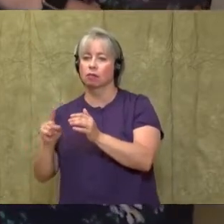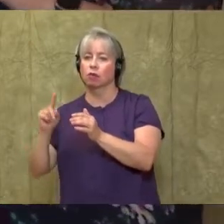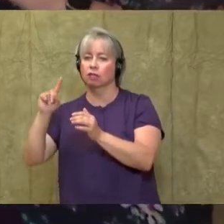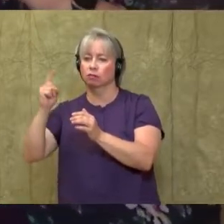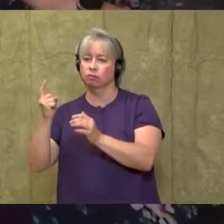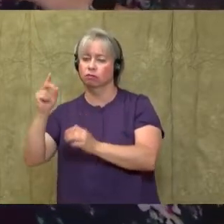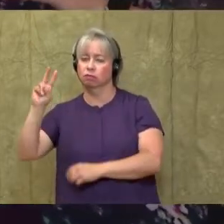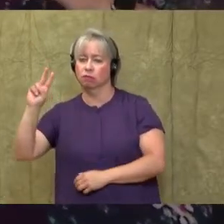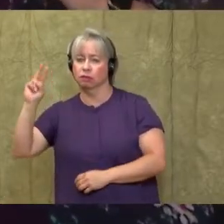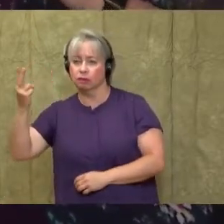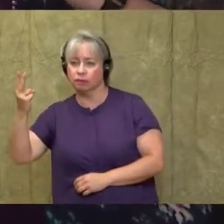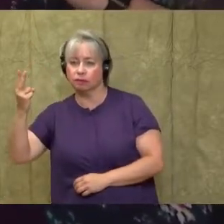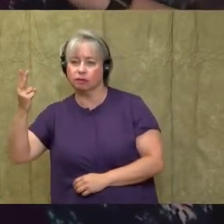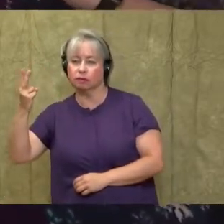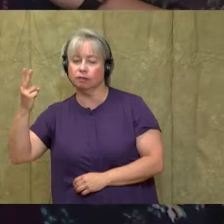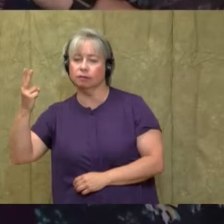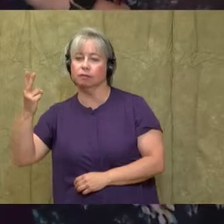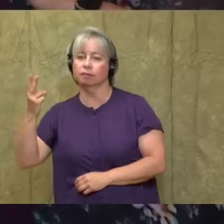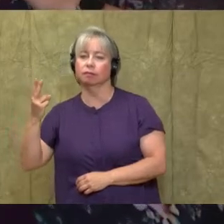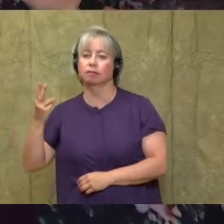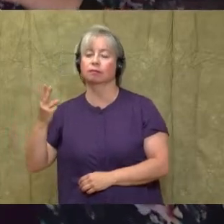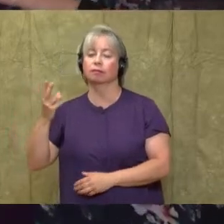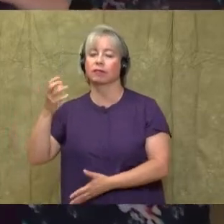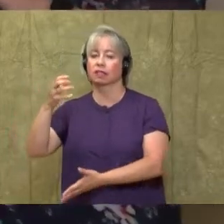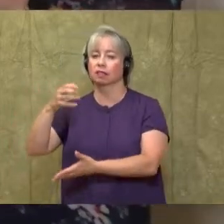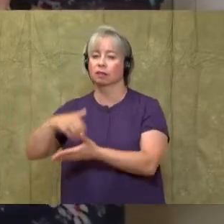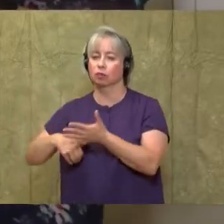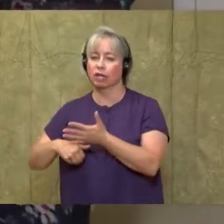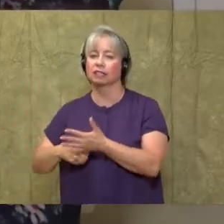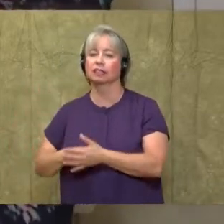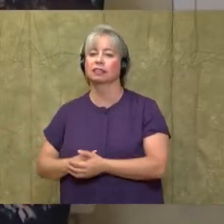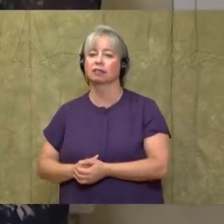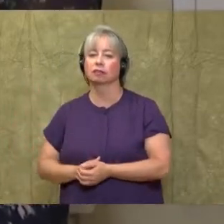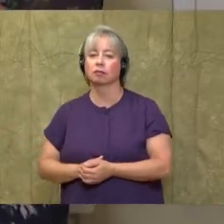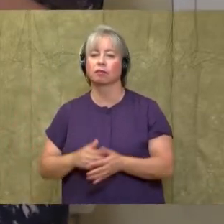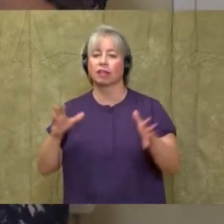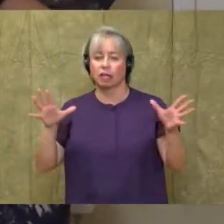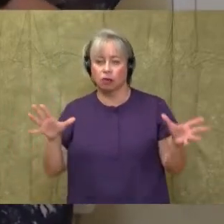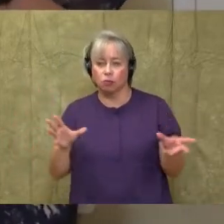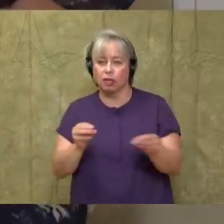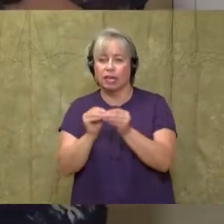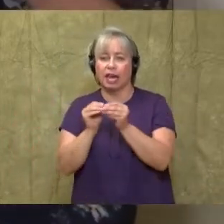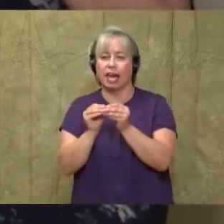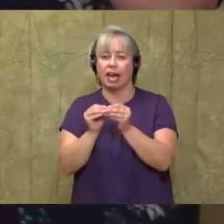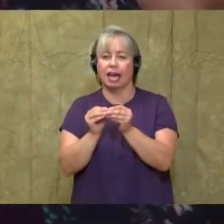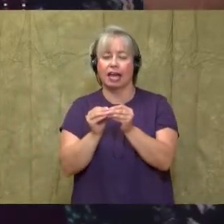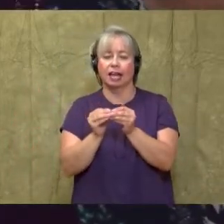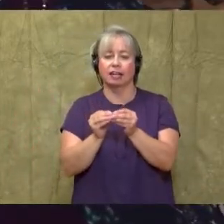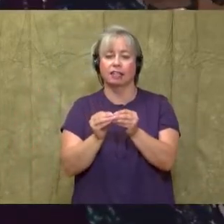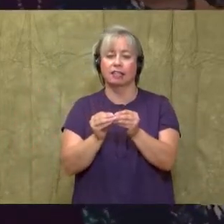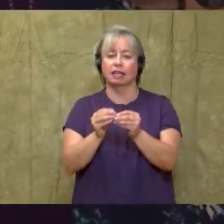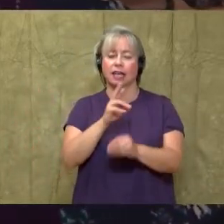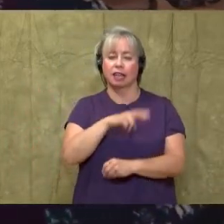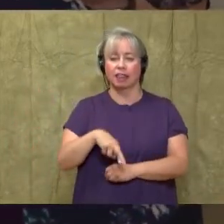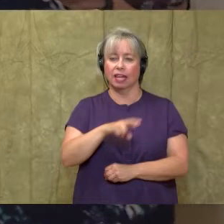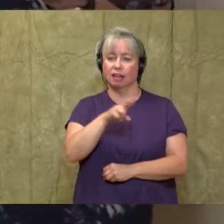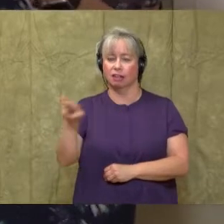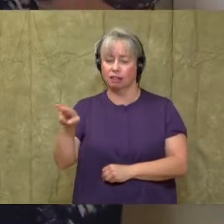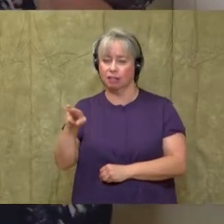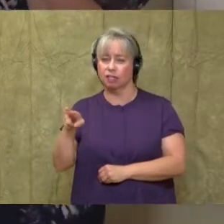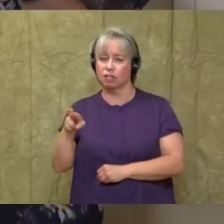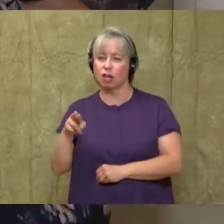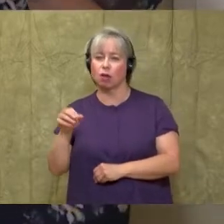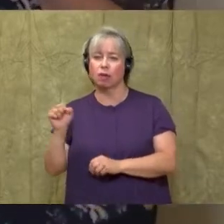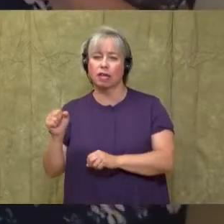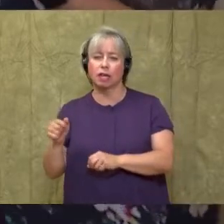difference of the y values. We add them together and then we take the square root, which is what we were basically doing